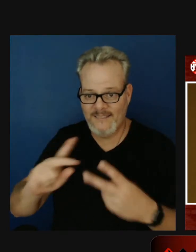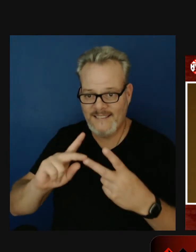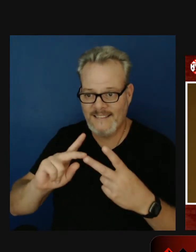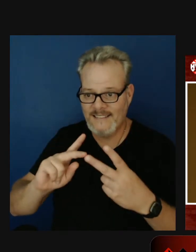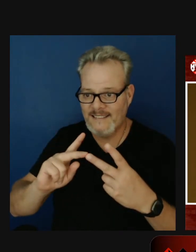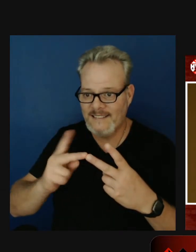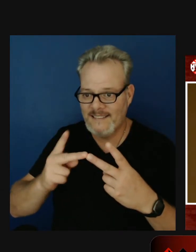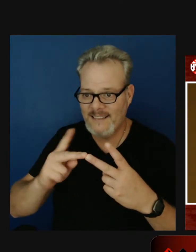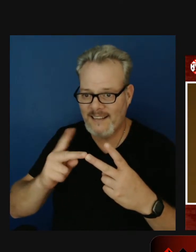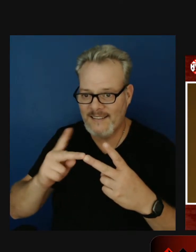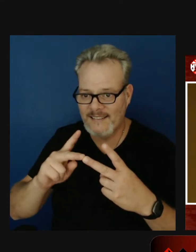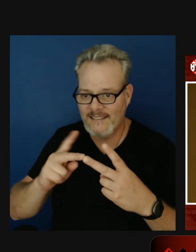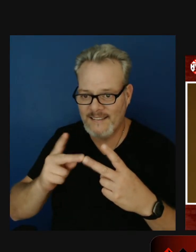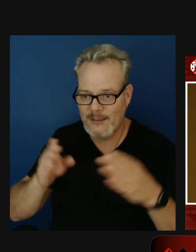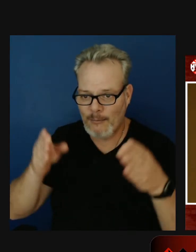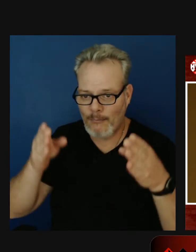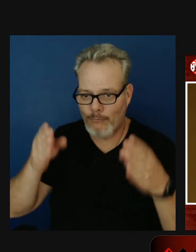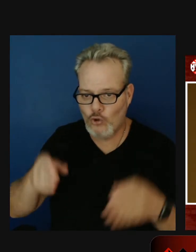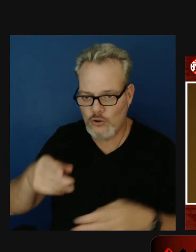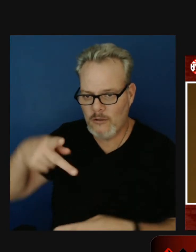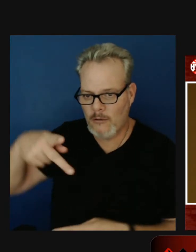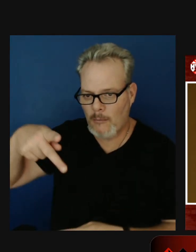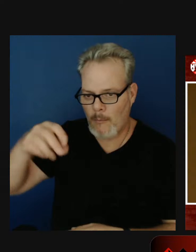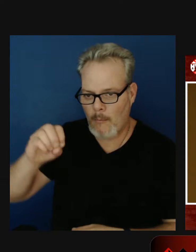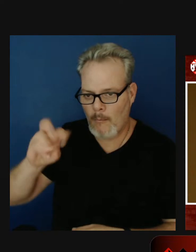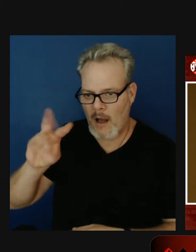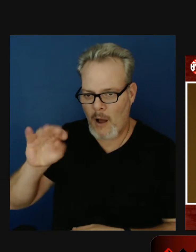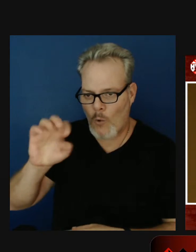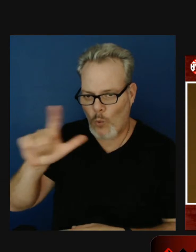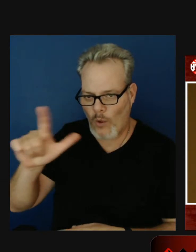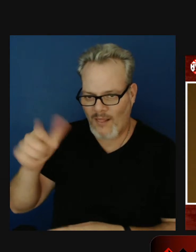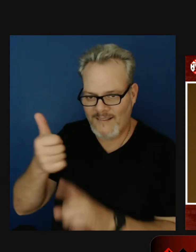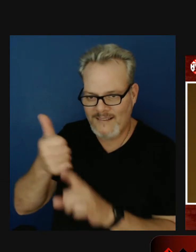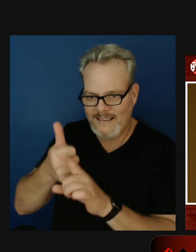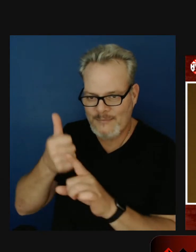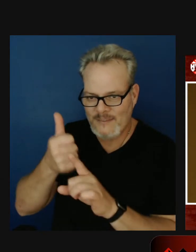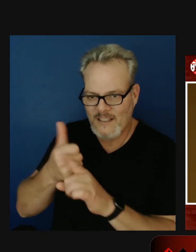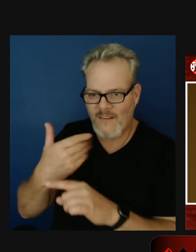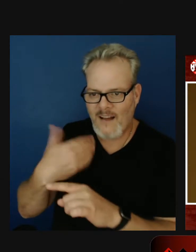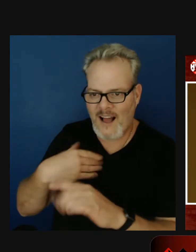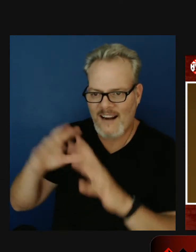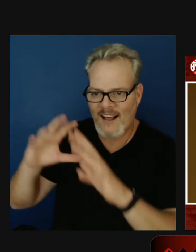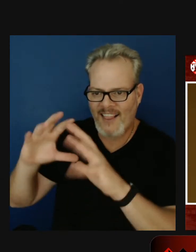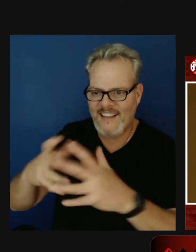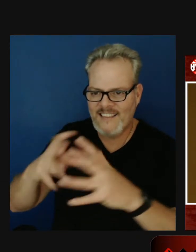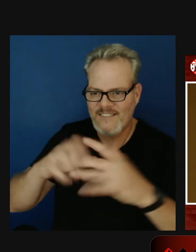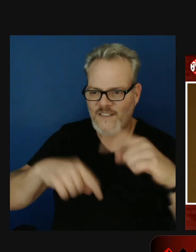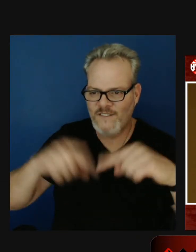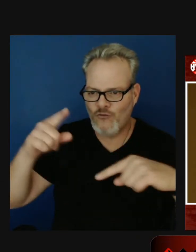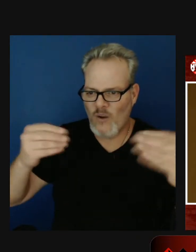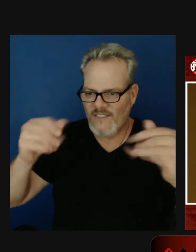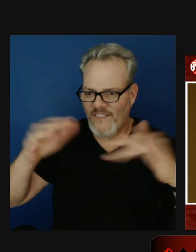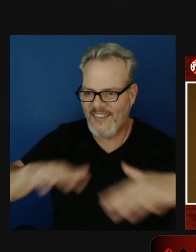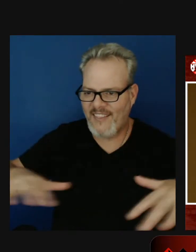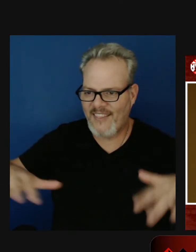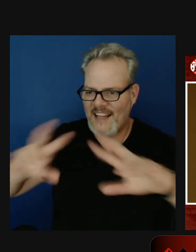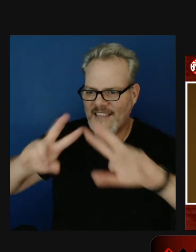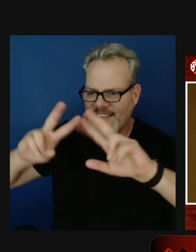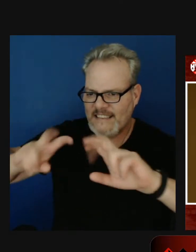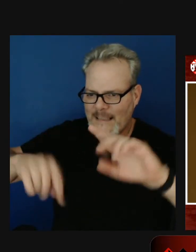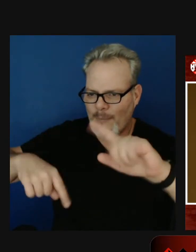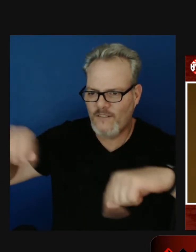was classification of public lands and examination of the geologic structure, mineral resources, and products of the national